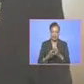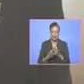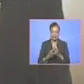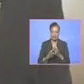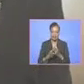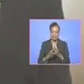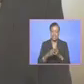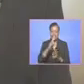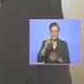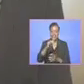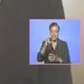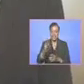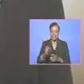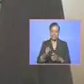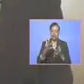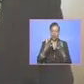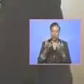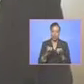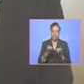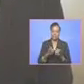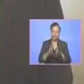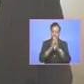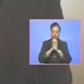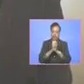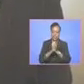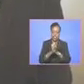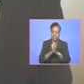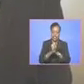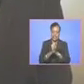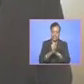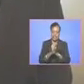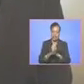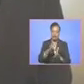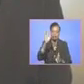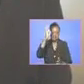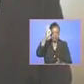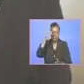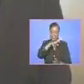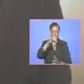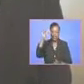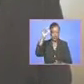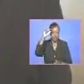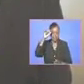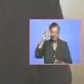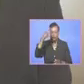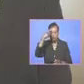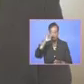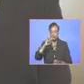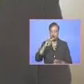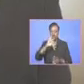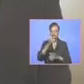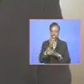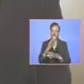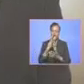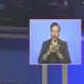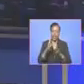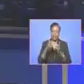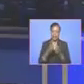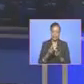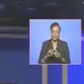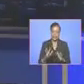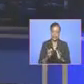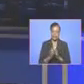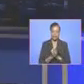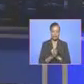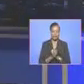News want to congratulate Anthony Ferguson and Ellison Greenslade on a job well done. Reporting live in the newsroom, I'm Altavis Munnings. Back to you, Clint.